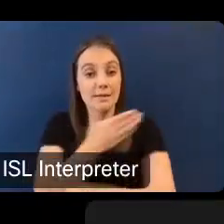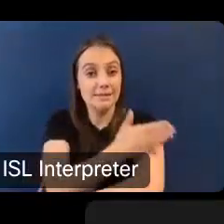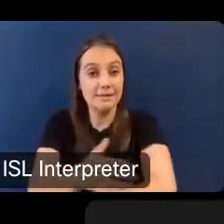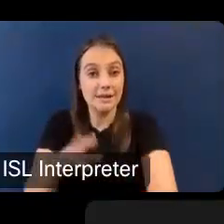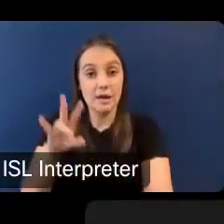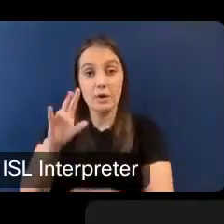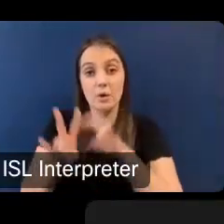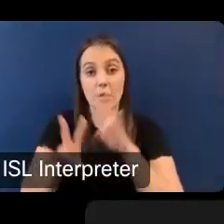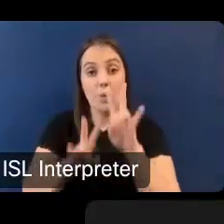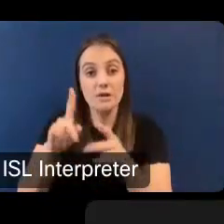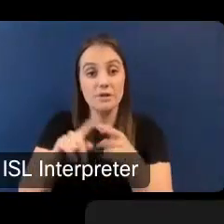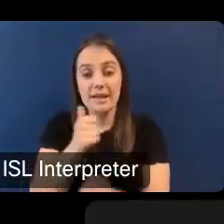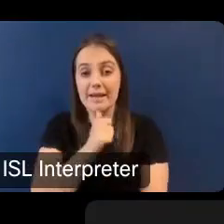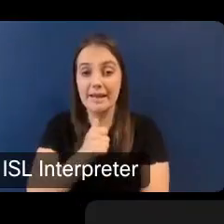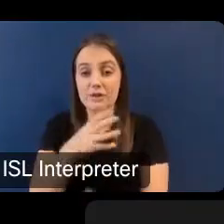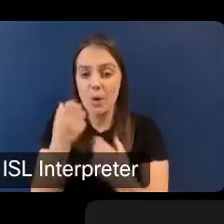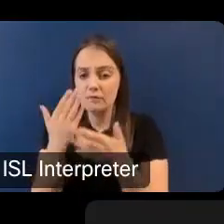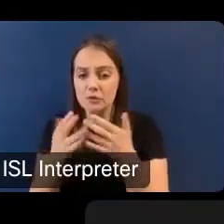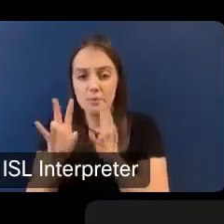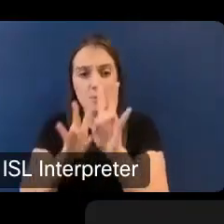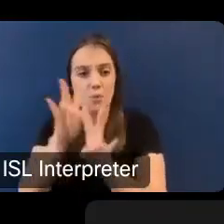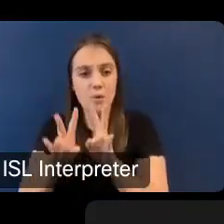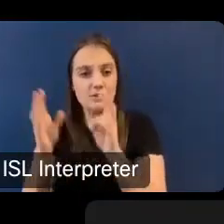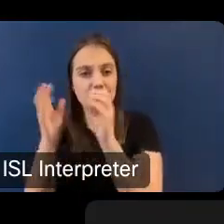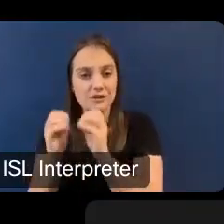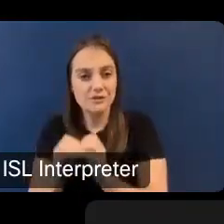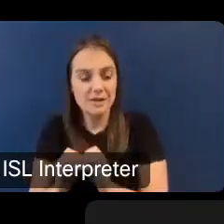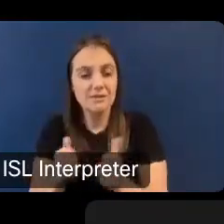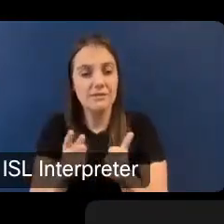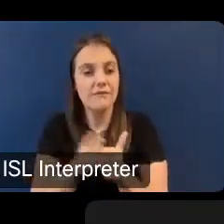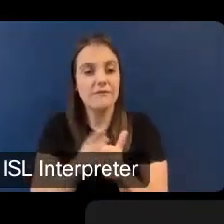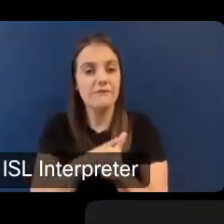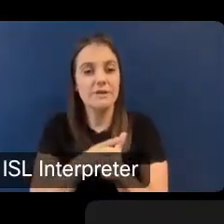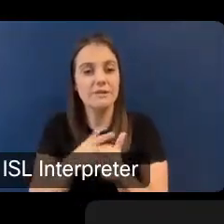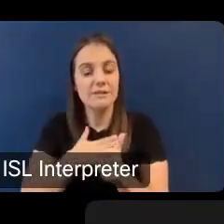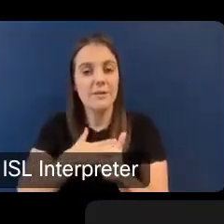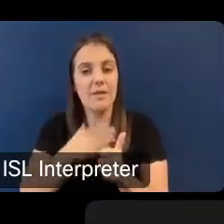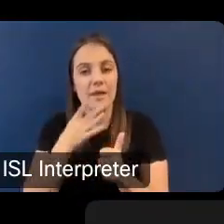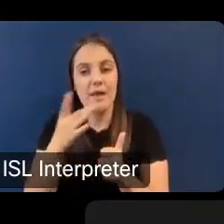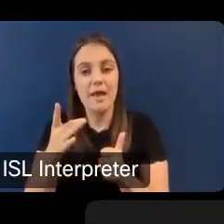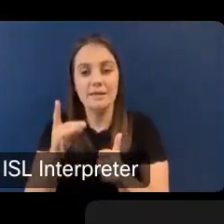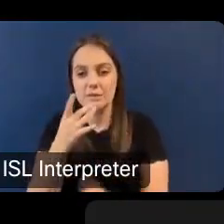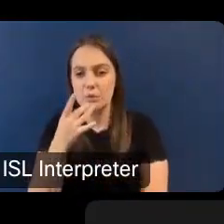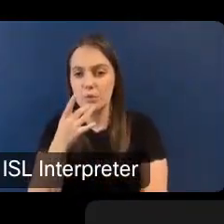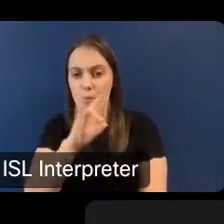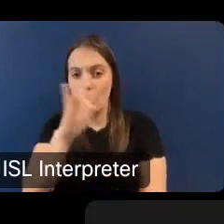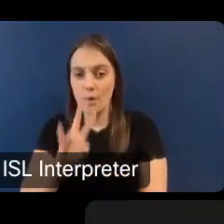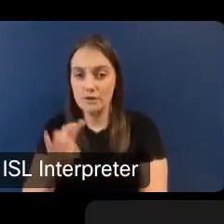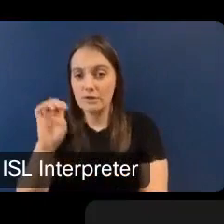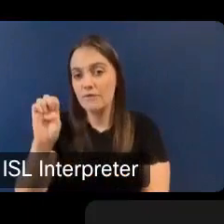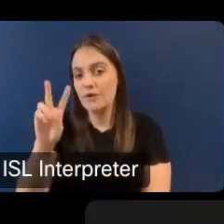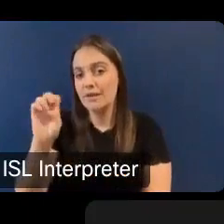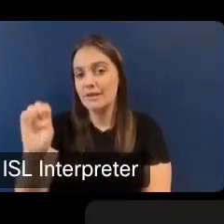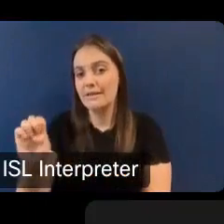We have a couple of questions in the chat. Firstly, if I could pose this question to Eve to start off with, because I think it's